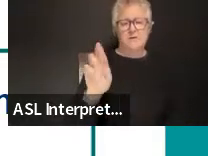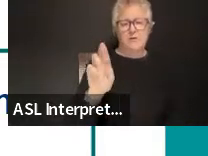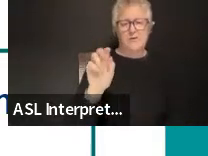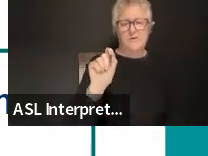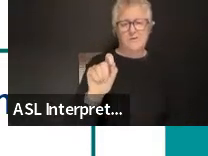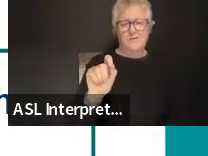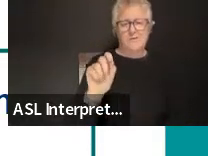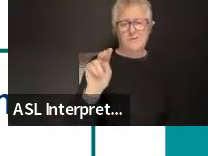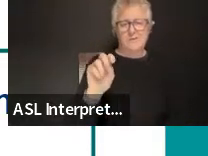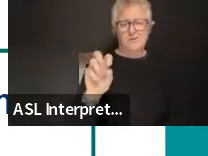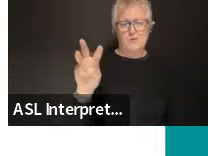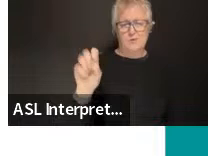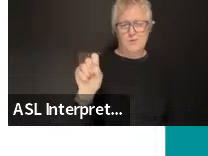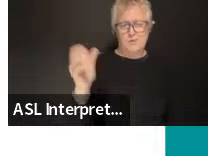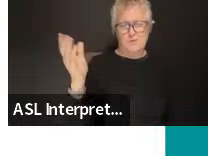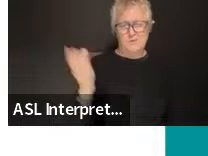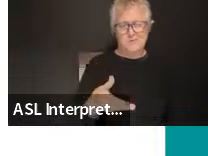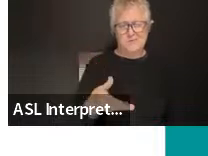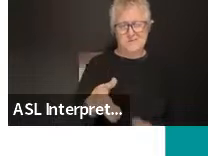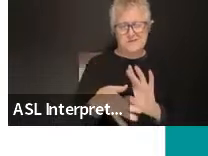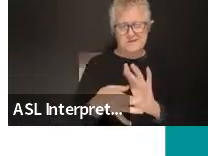ibr.news/captions. Next slide.